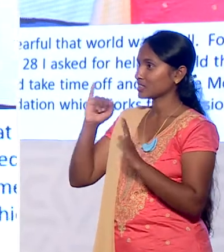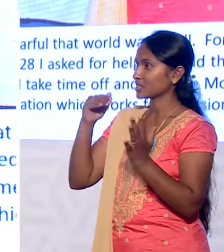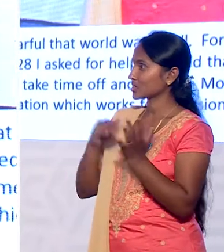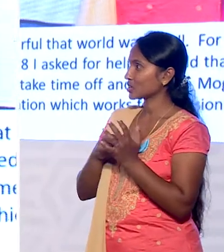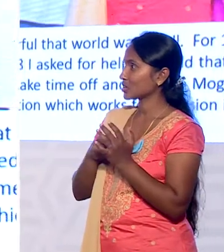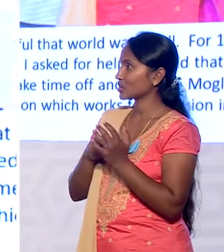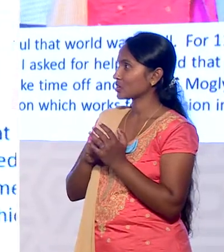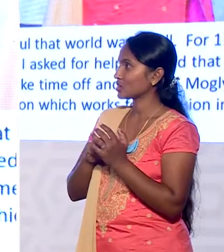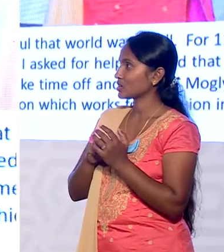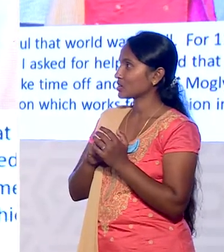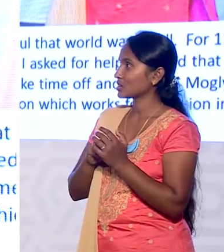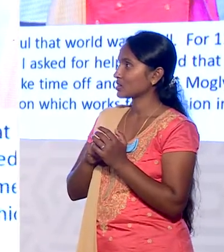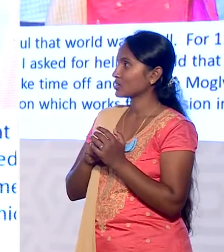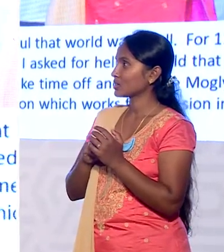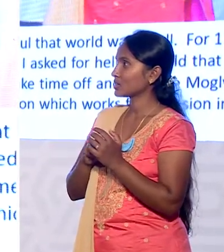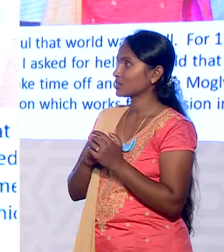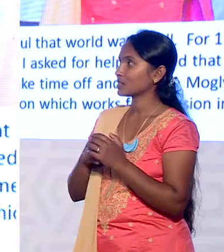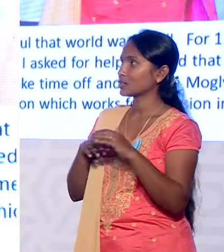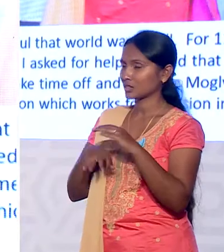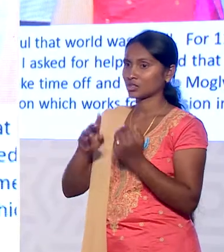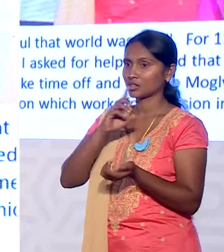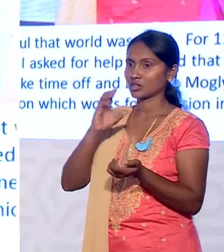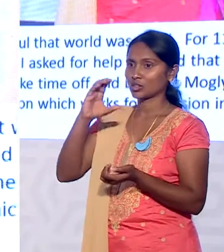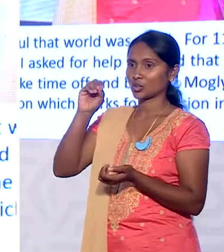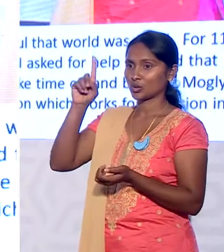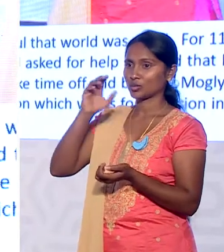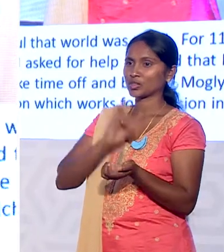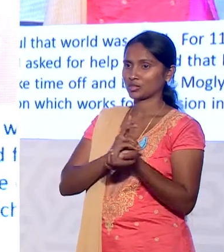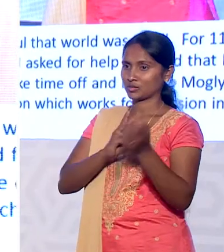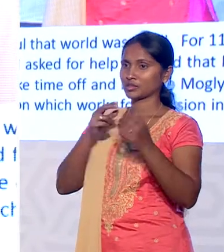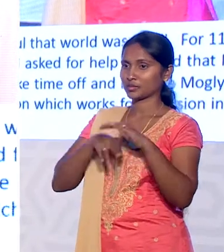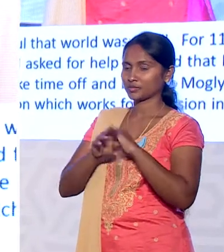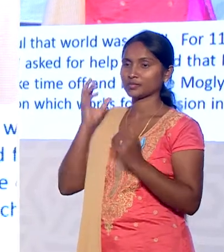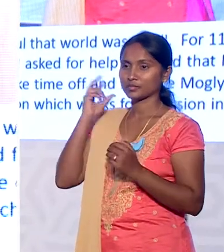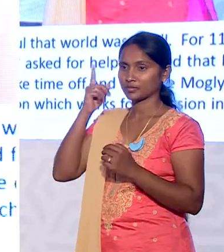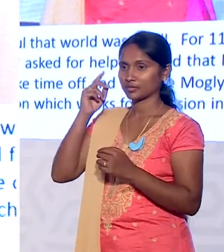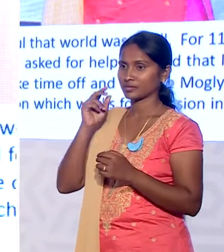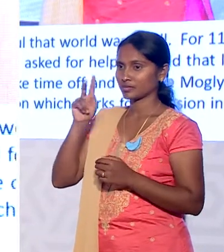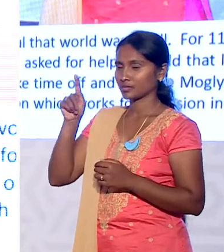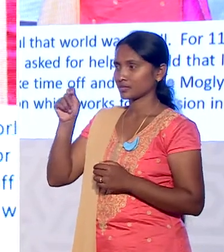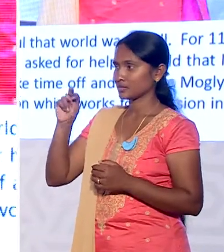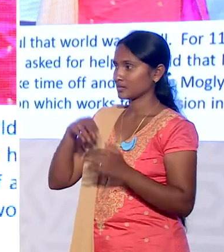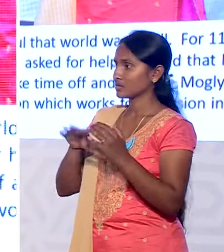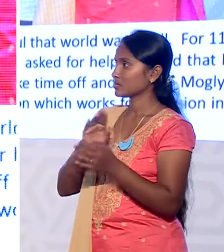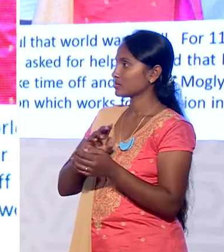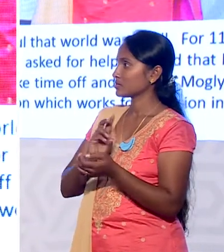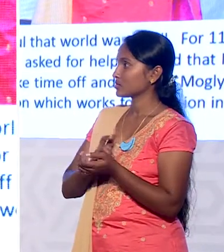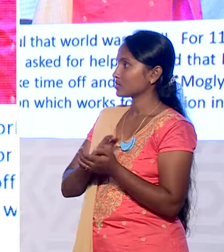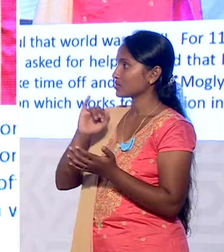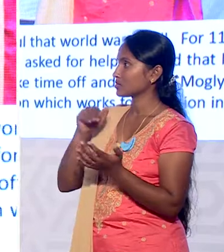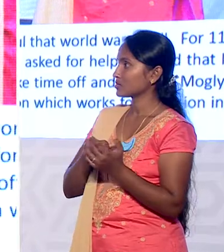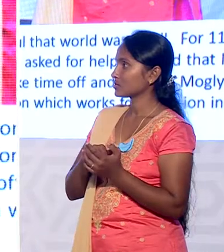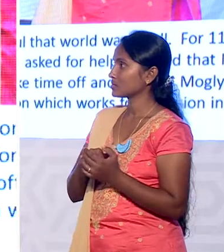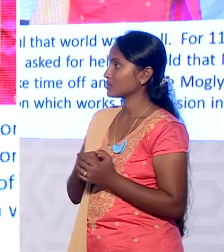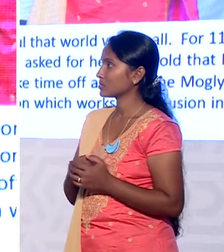cataract operations in Coimbatore Hospital. And you know, no, don't clap at that. The reason I'm saying